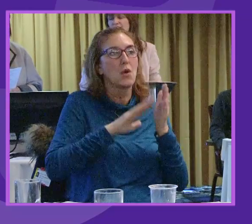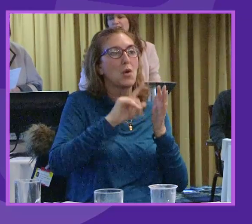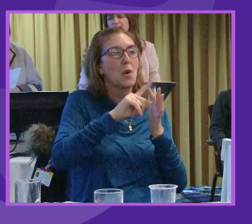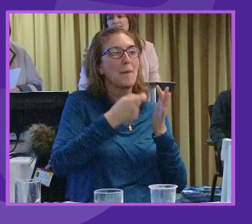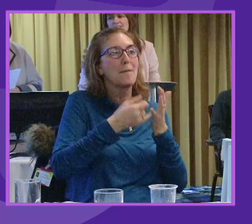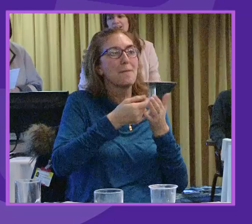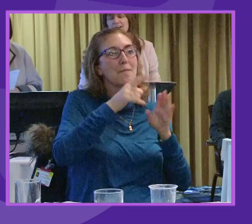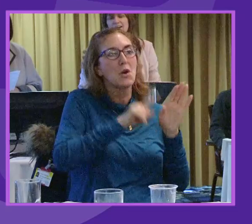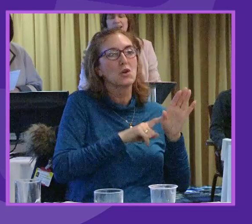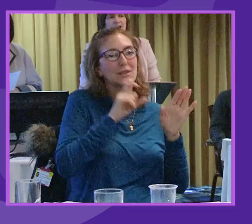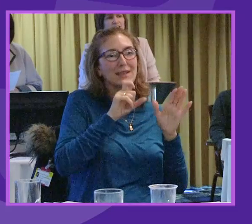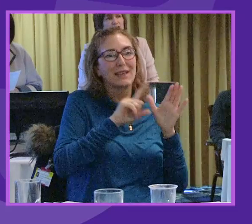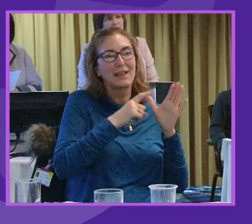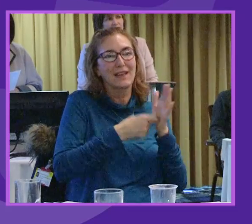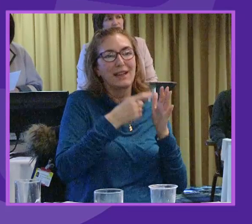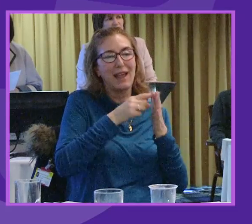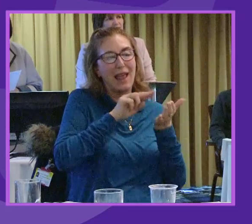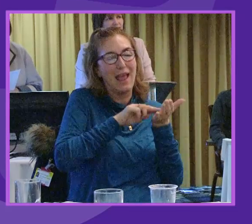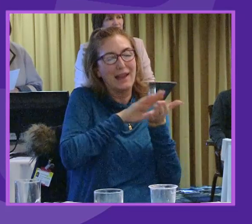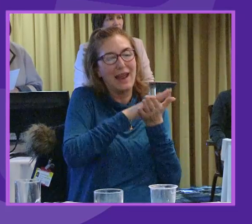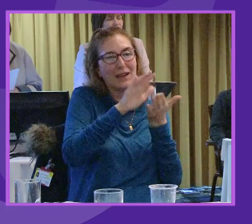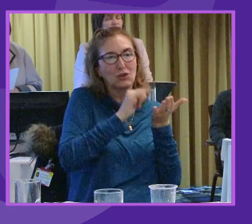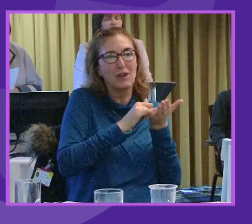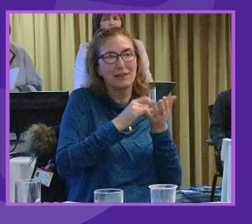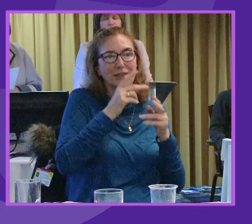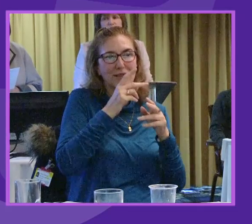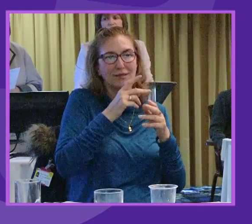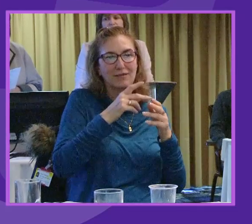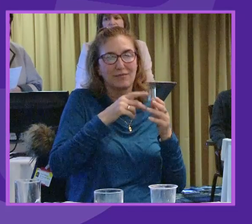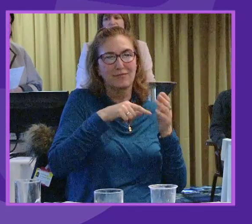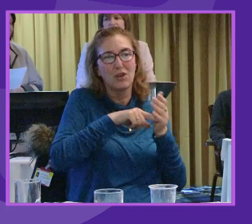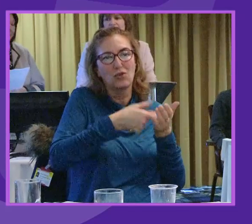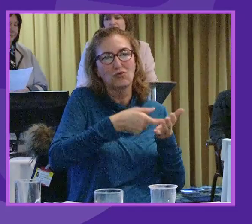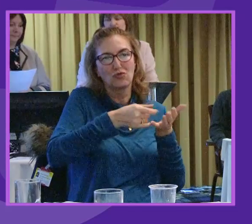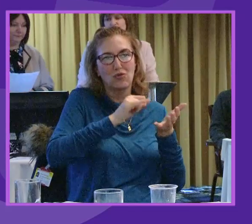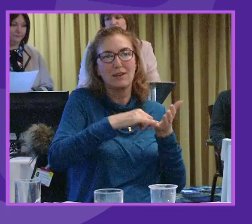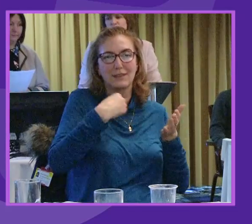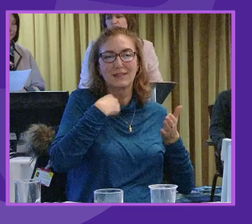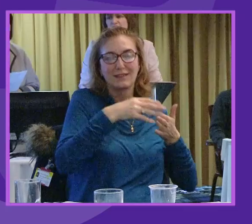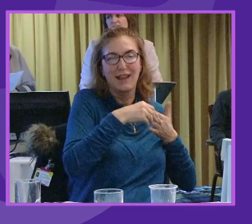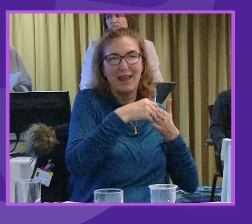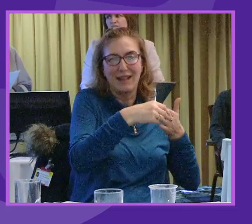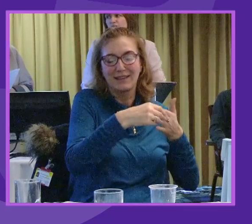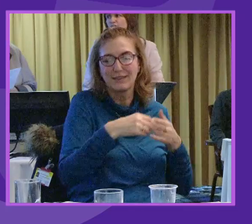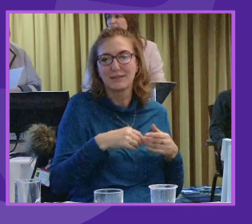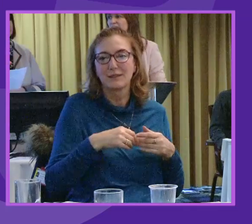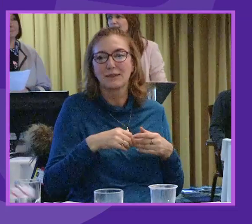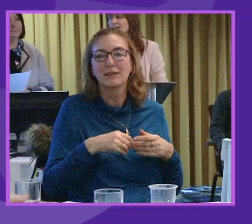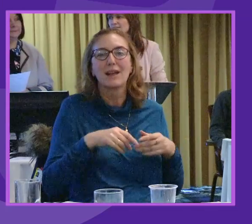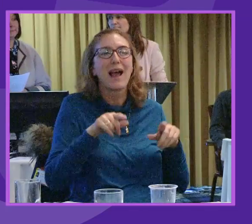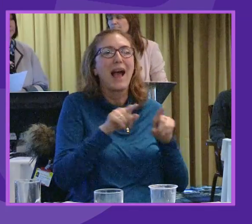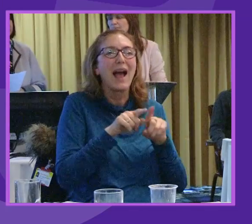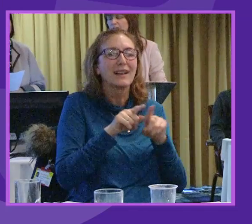work for Mersey NHS Trust as their allied health professions lead, but also as